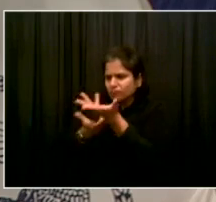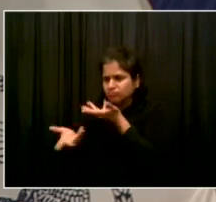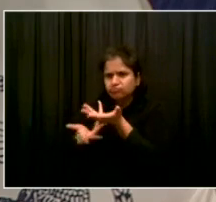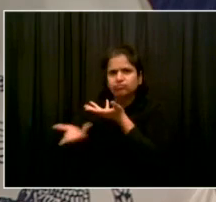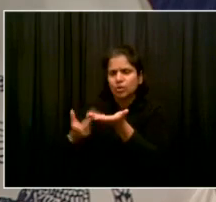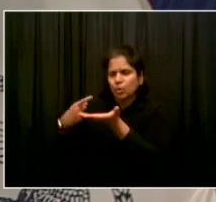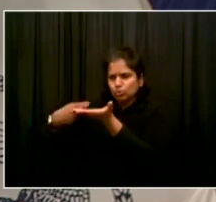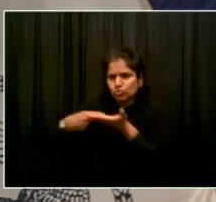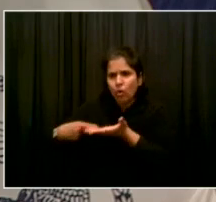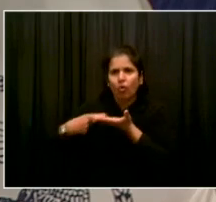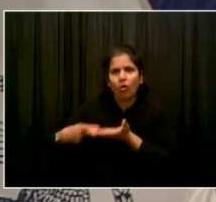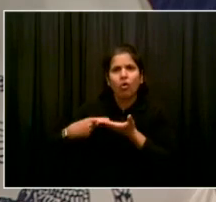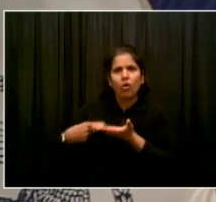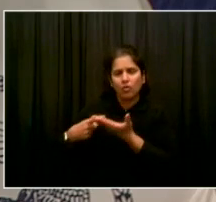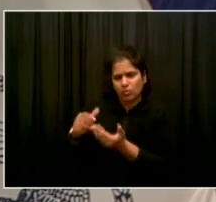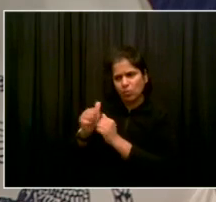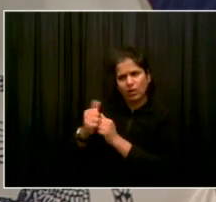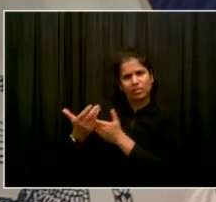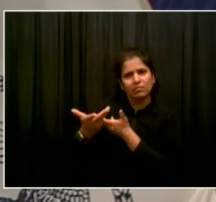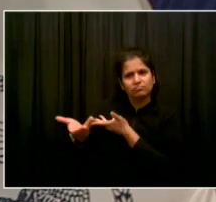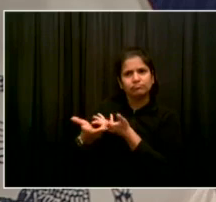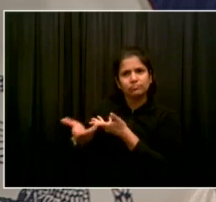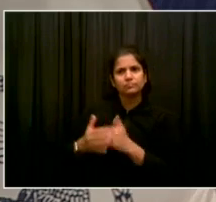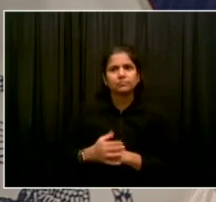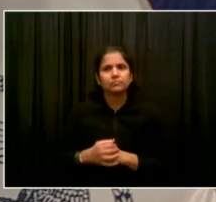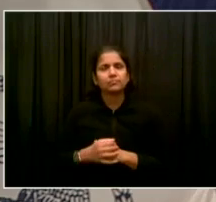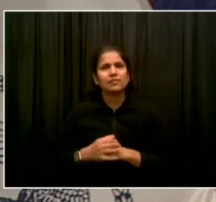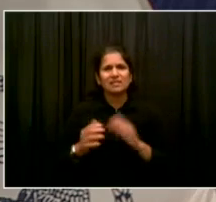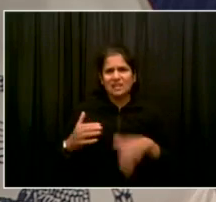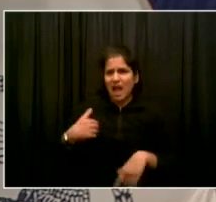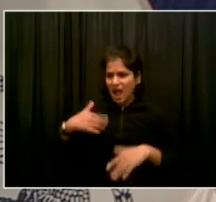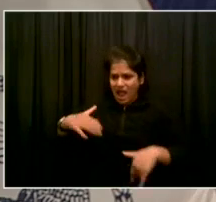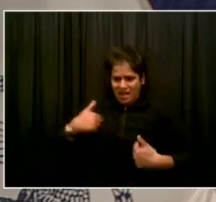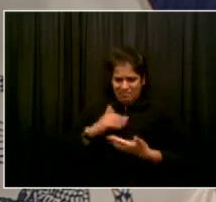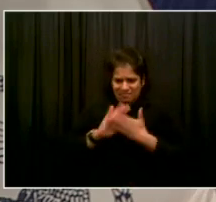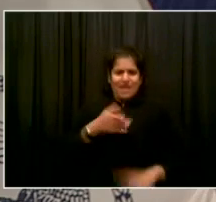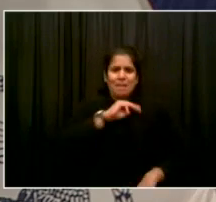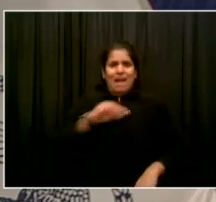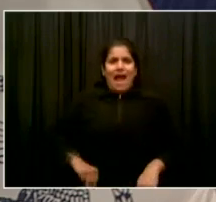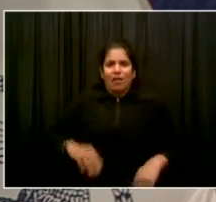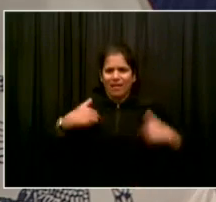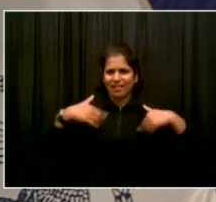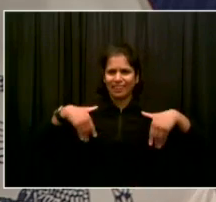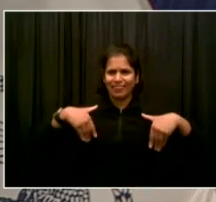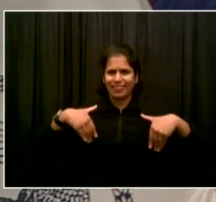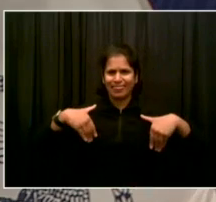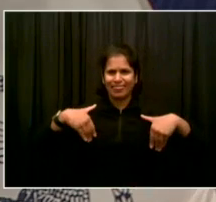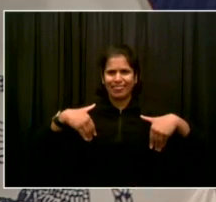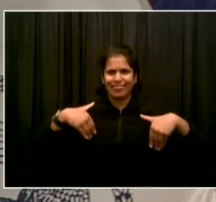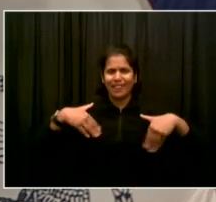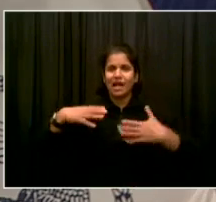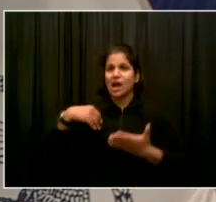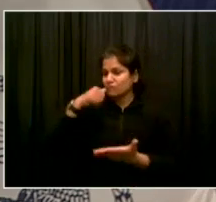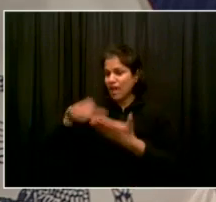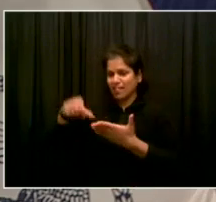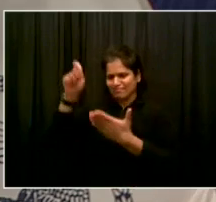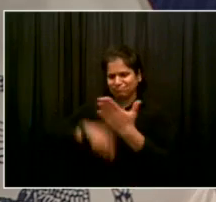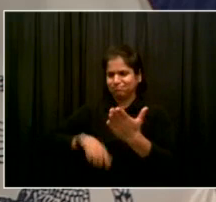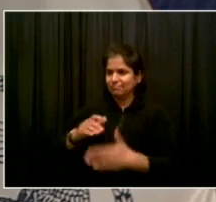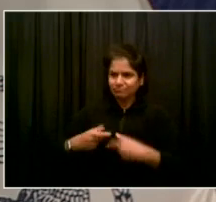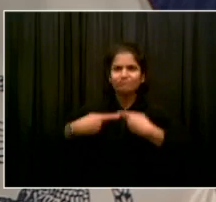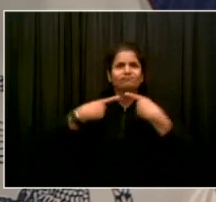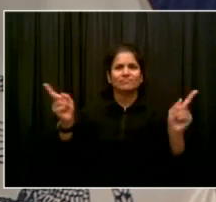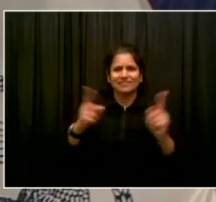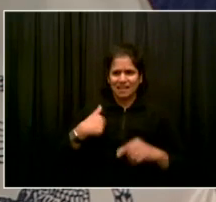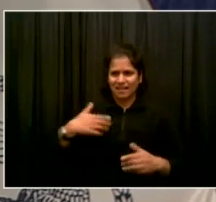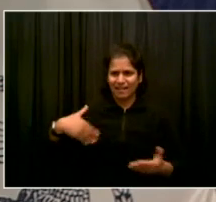especially when he hasn't even gotten into office yet. So I think what you're going to find is he will work well with people. I think the impulse